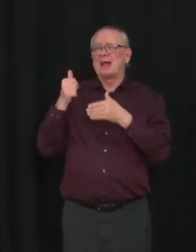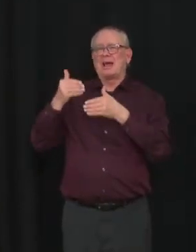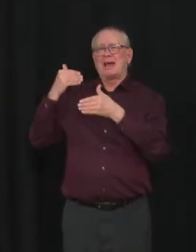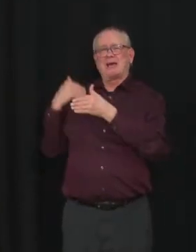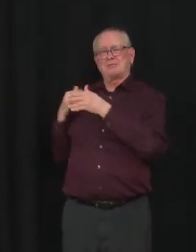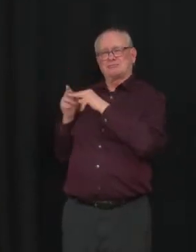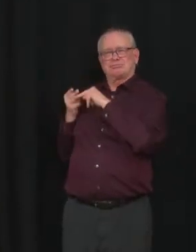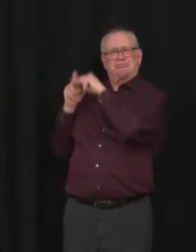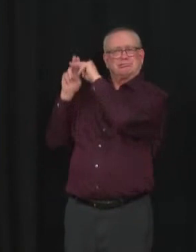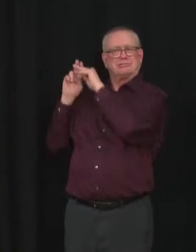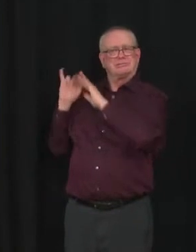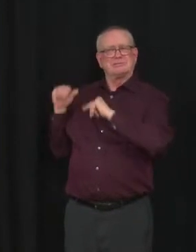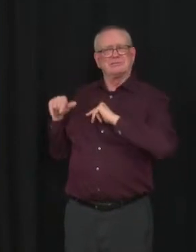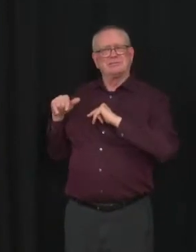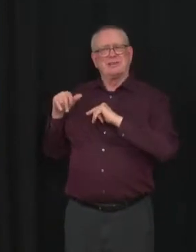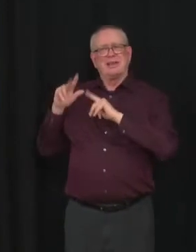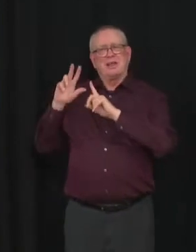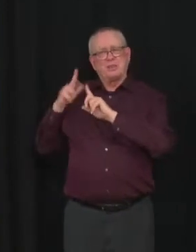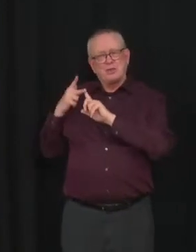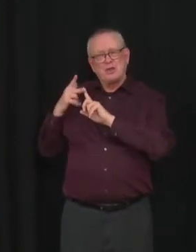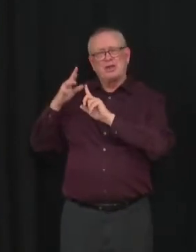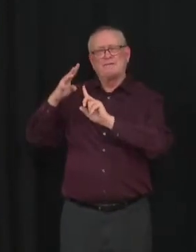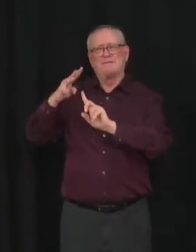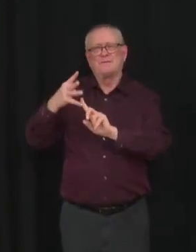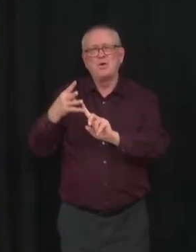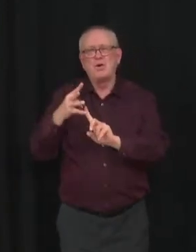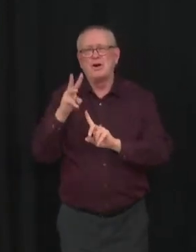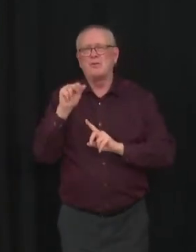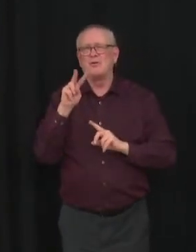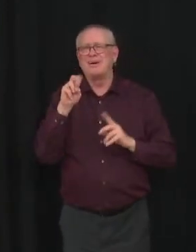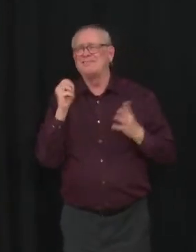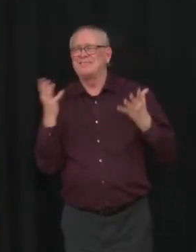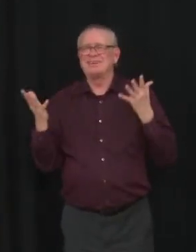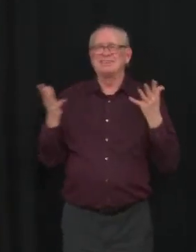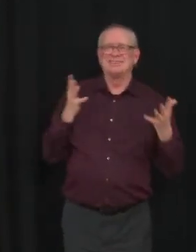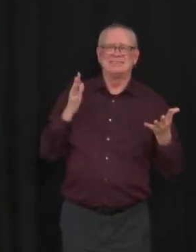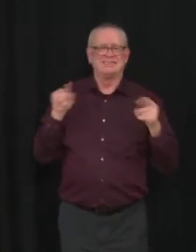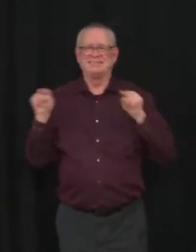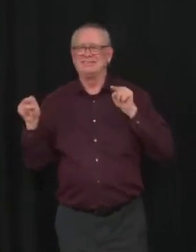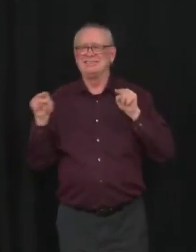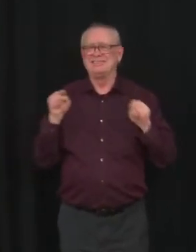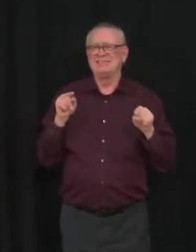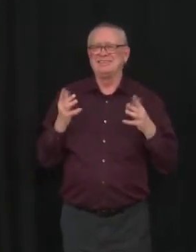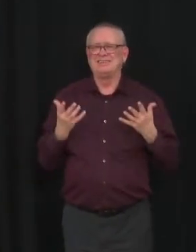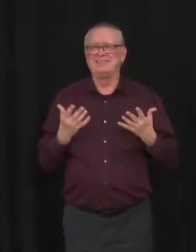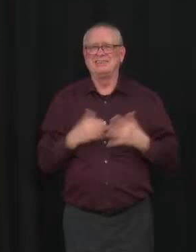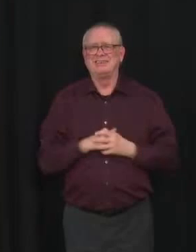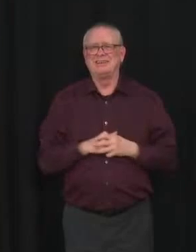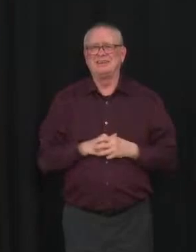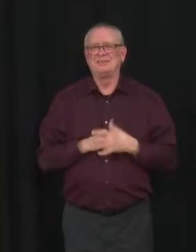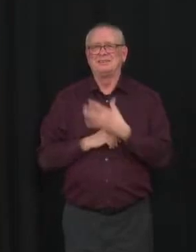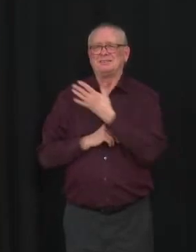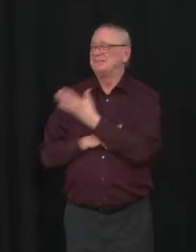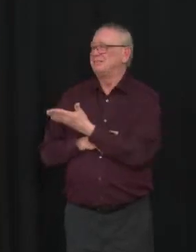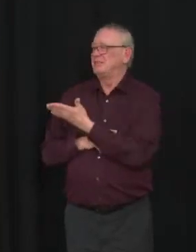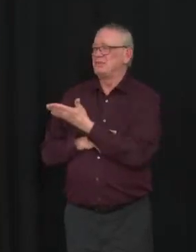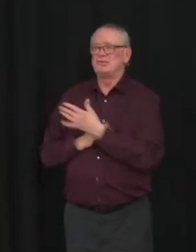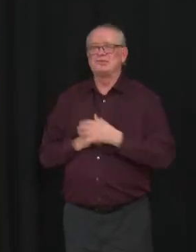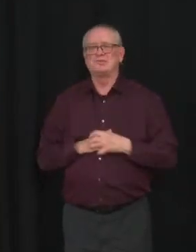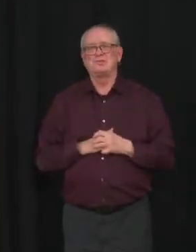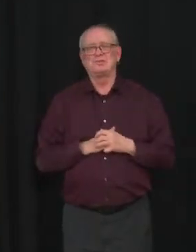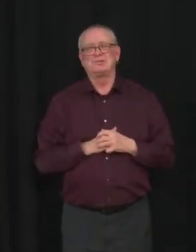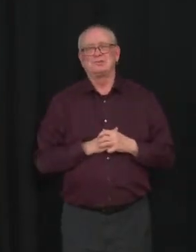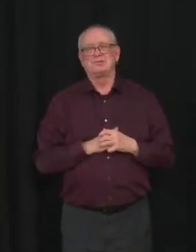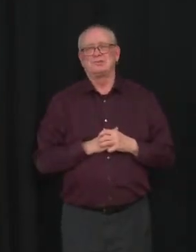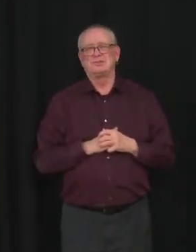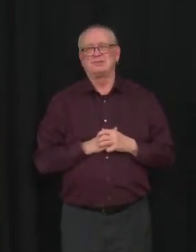3rd and 4th wave. So how do you square those two realities? Well, and I'm hoping that the Premier and Dr. Hinshaw can answer. James, you're just mistaken about